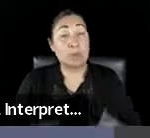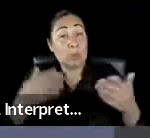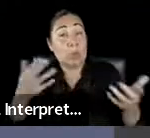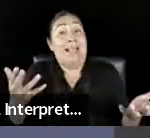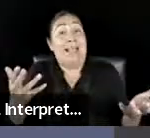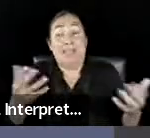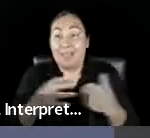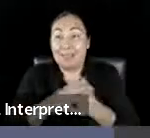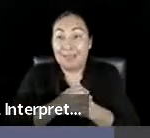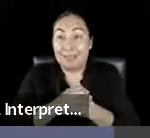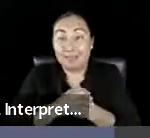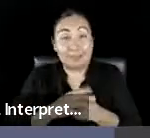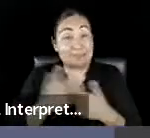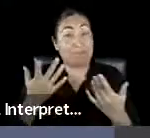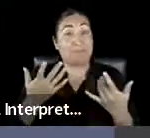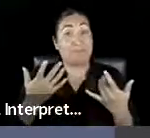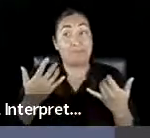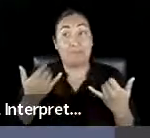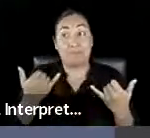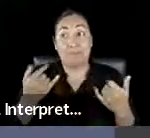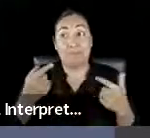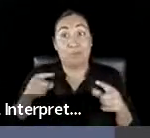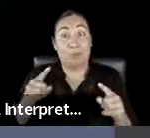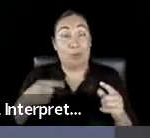Well, in the meantime,